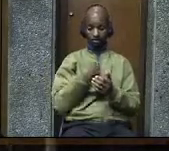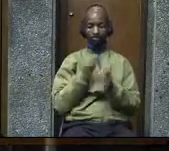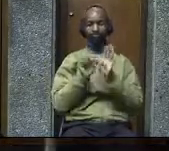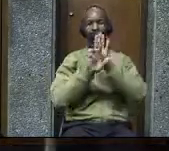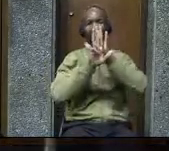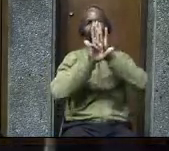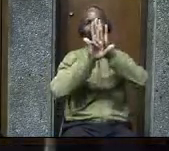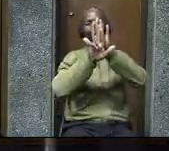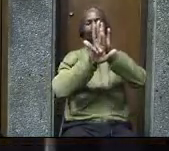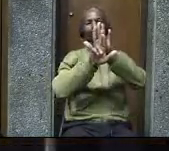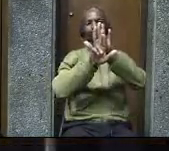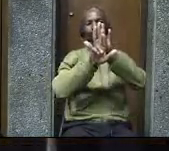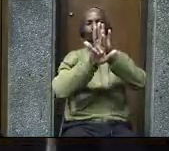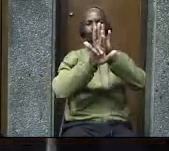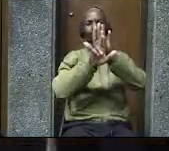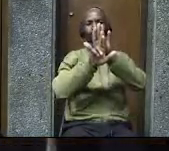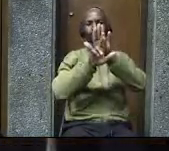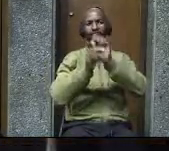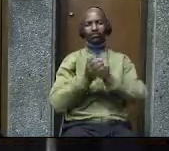representing